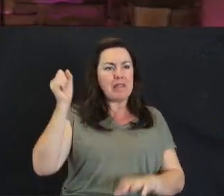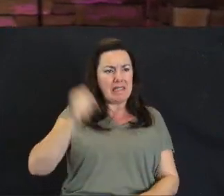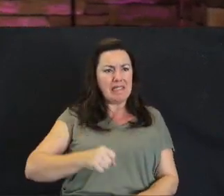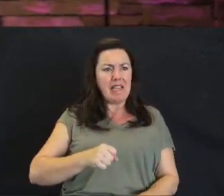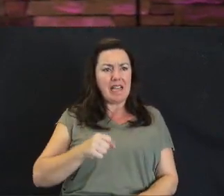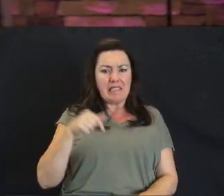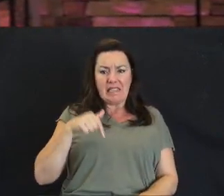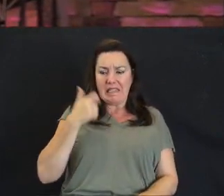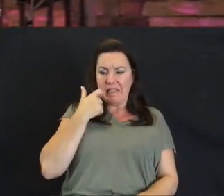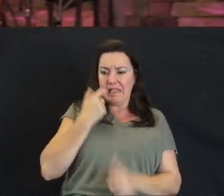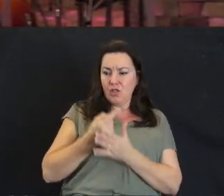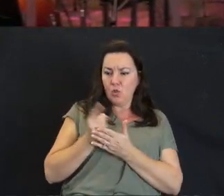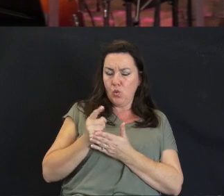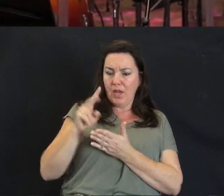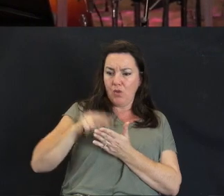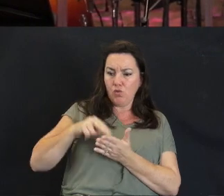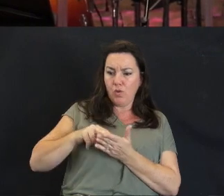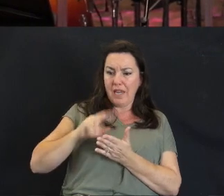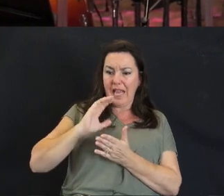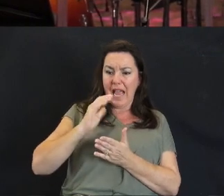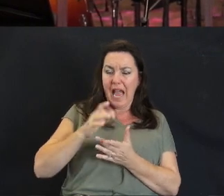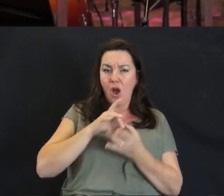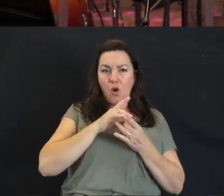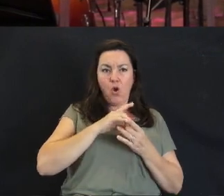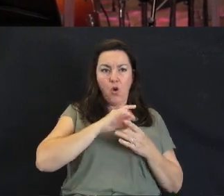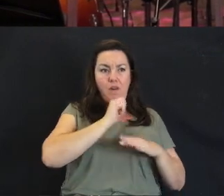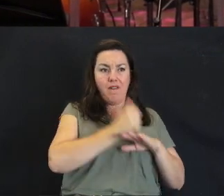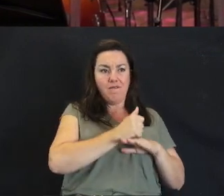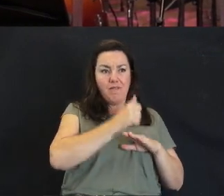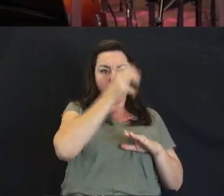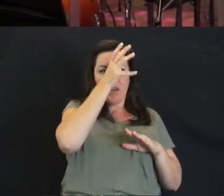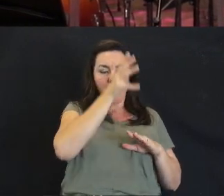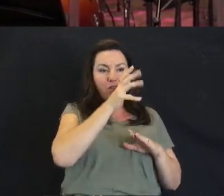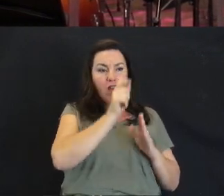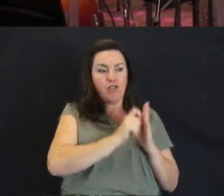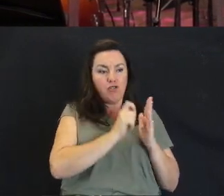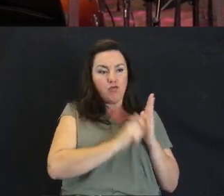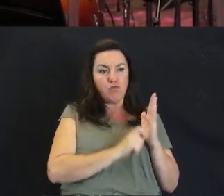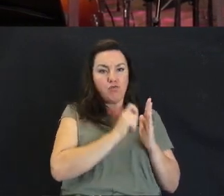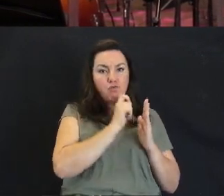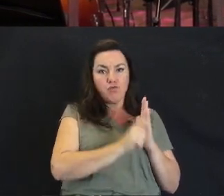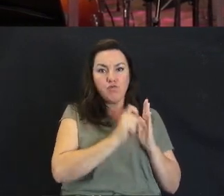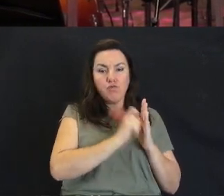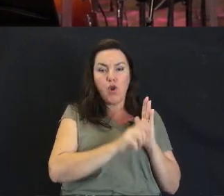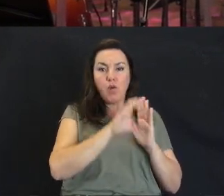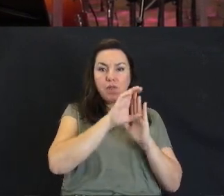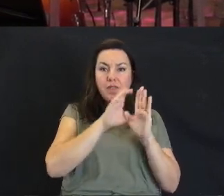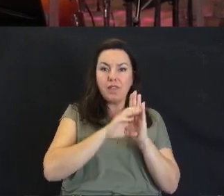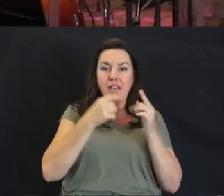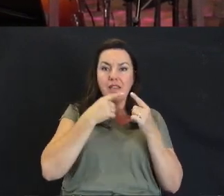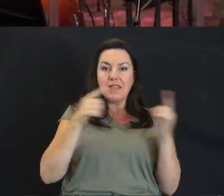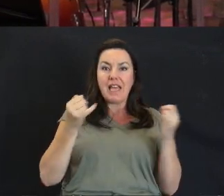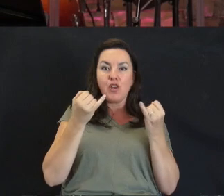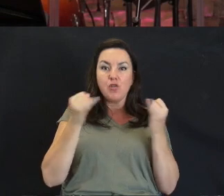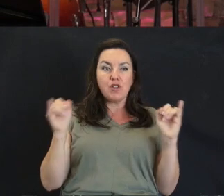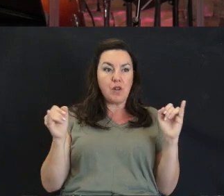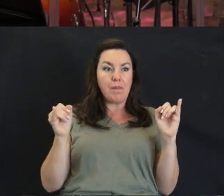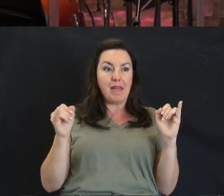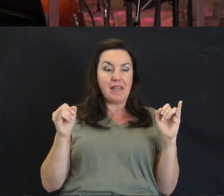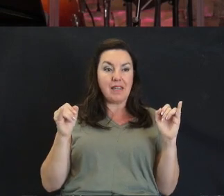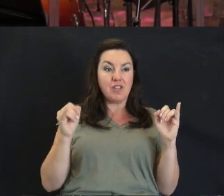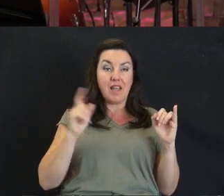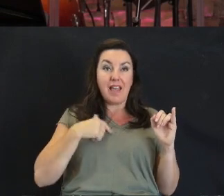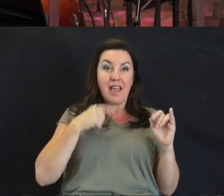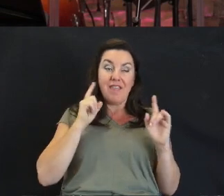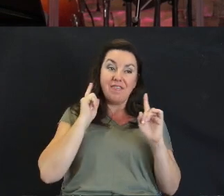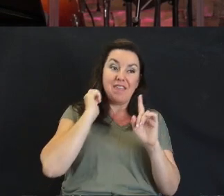That when Even our own founders Wrote the Declaration Of Independence In the Constitution They set the bar up here And even they Didn't live